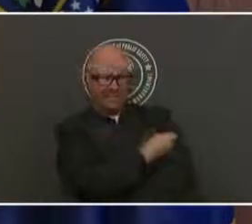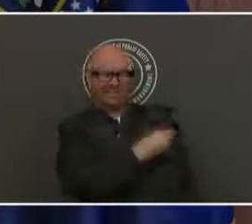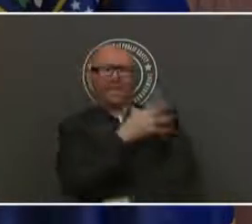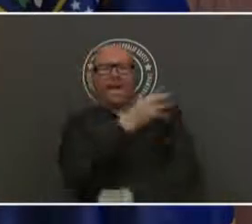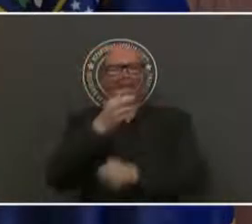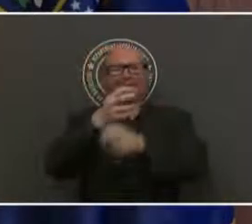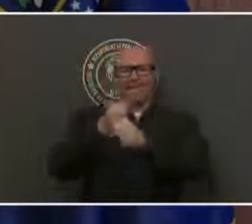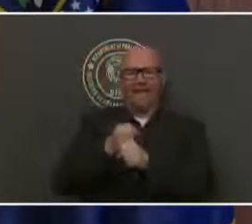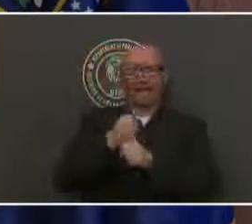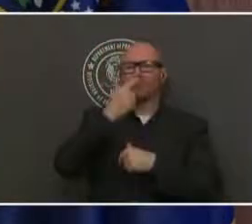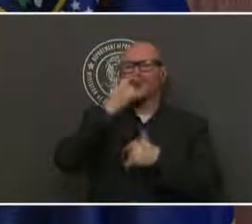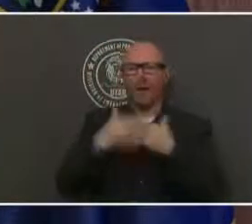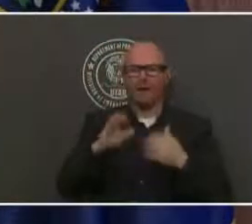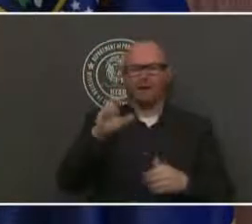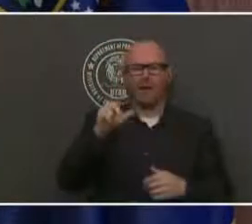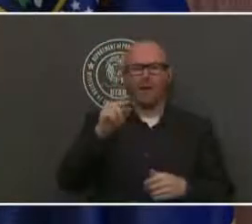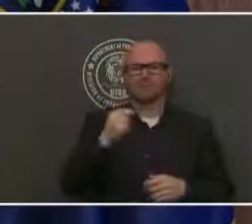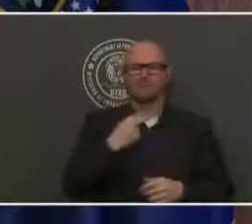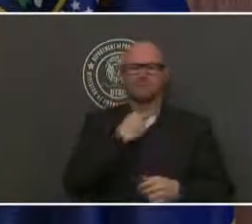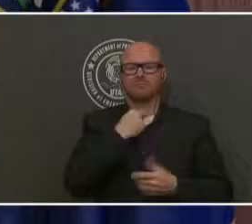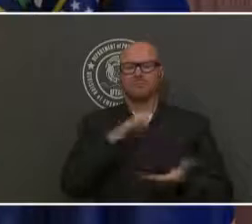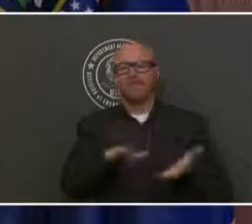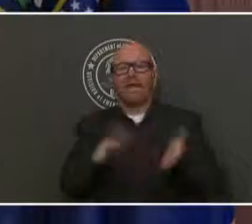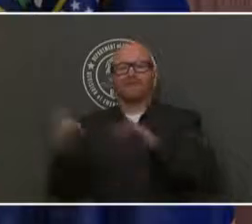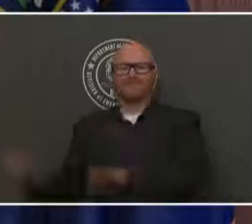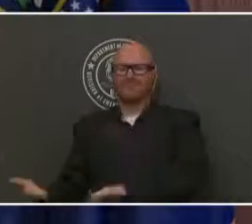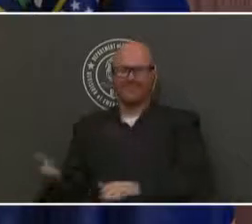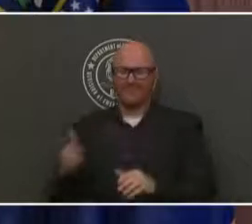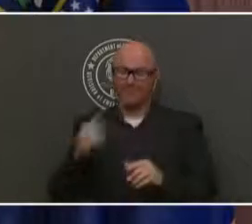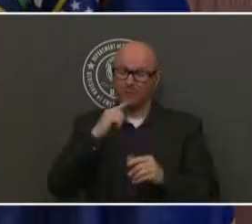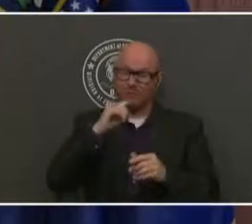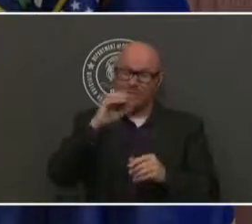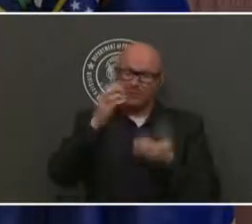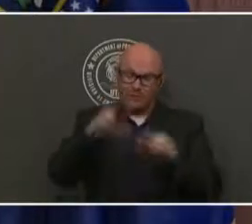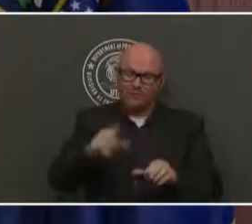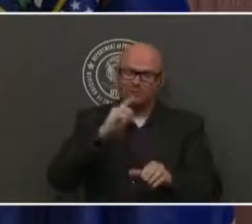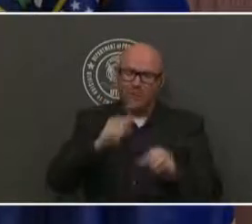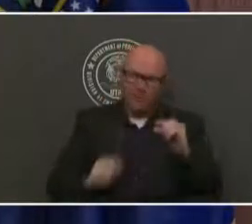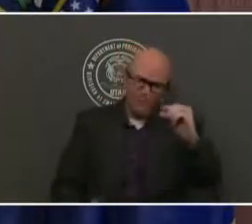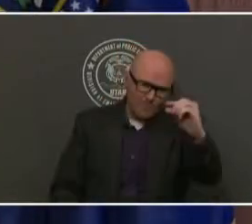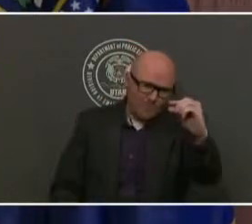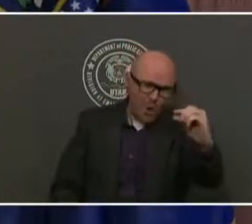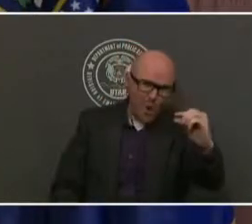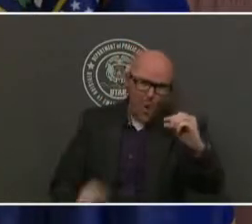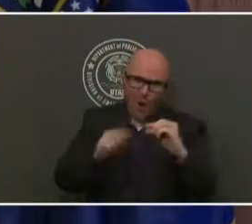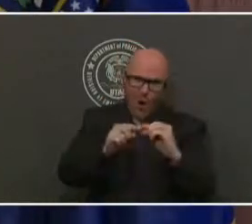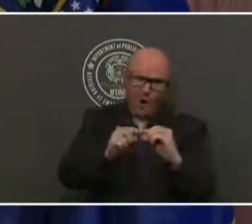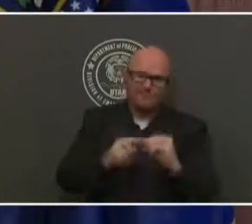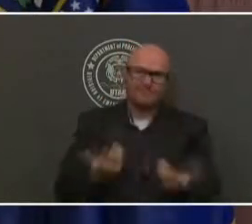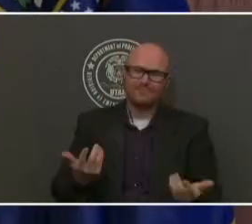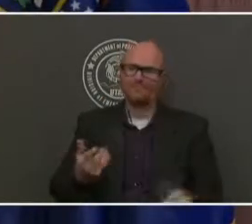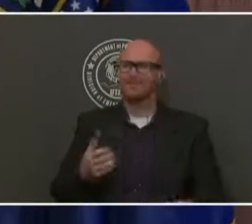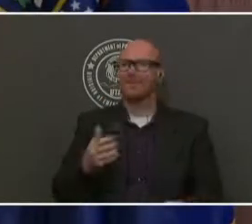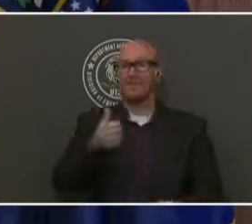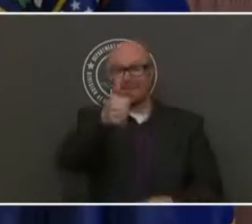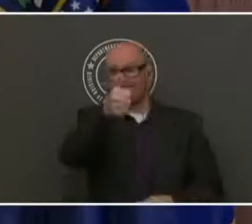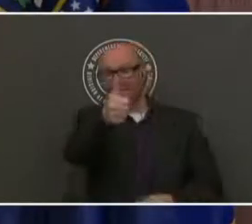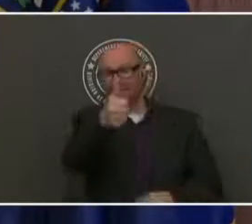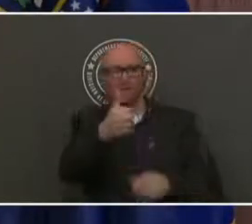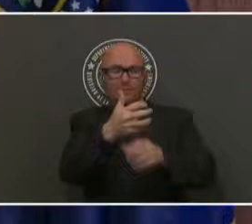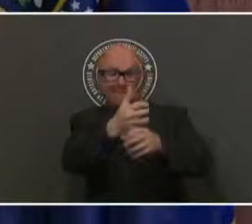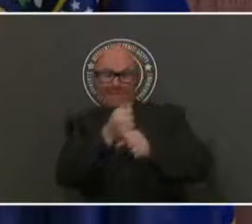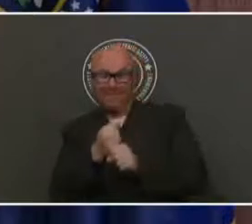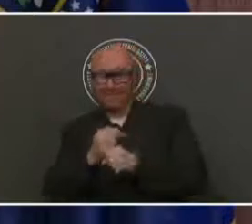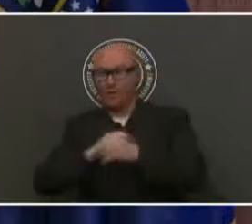clot. And when you compare it to the odds of somebody contracting the